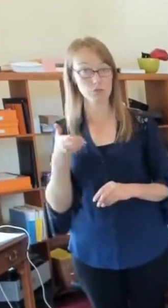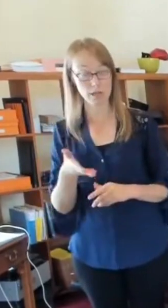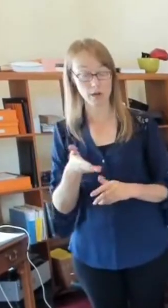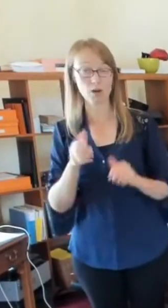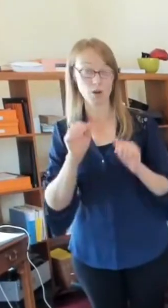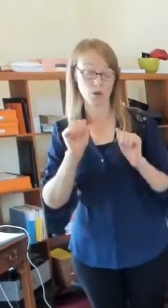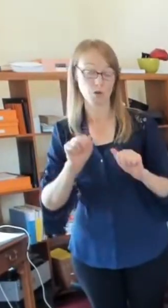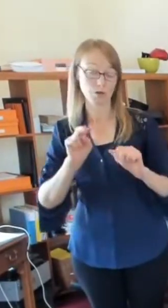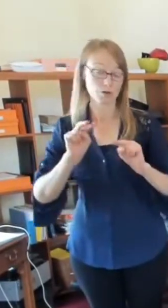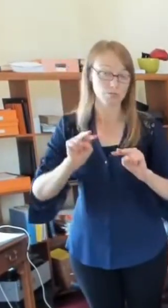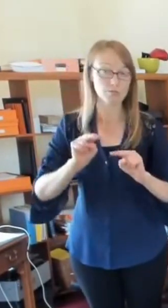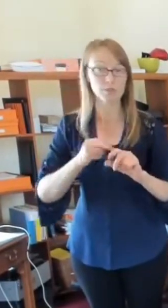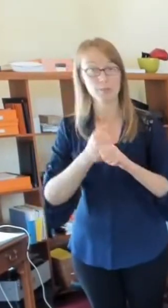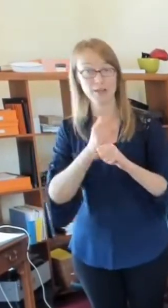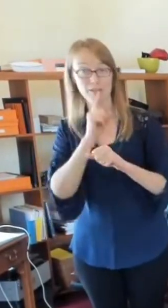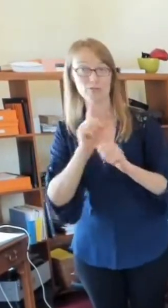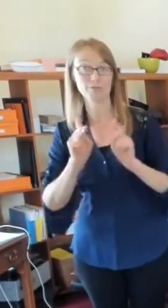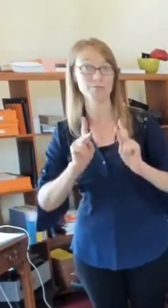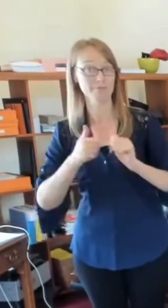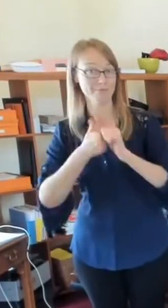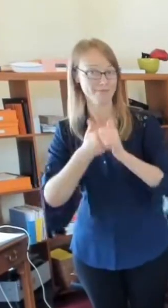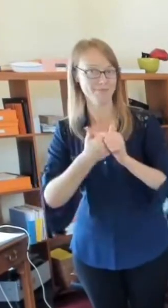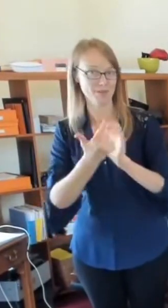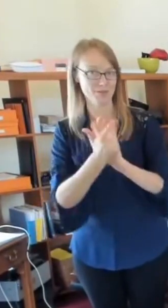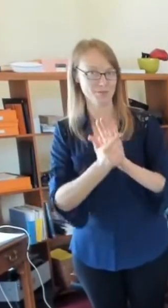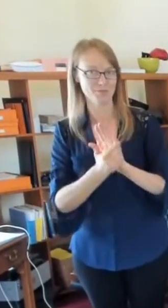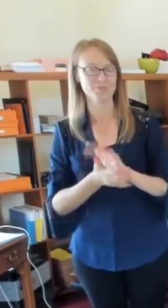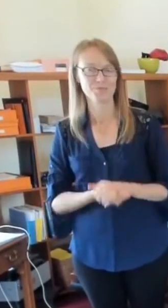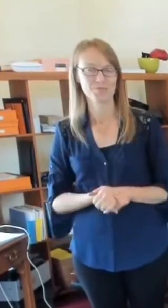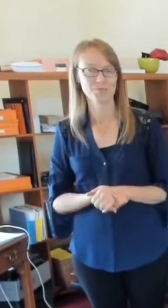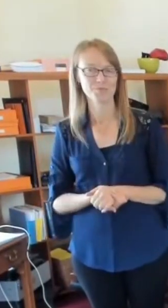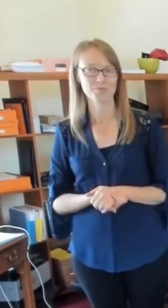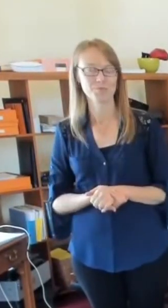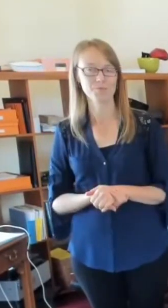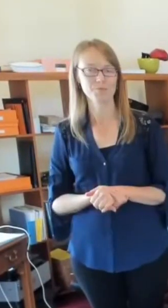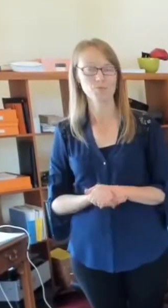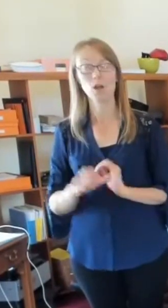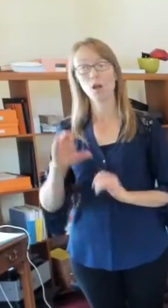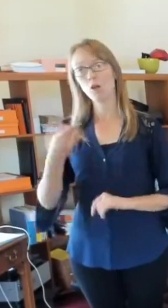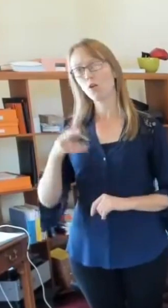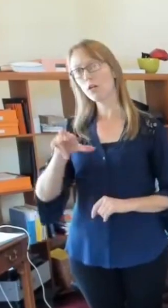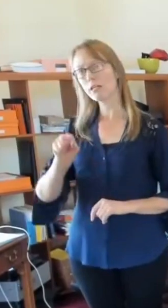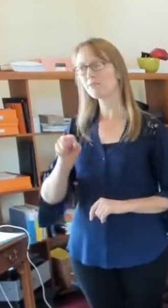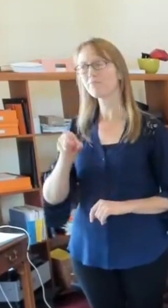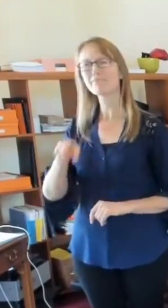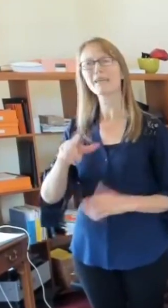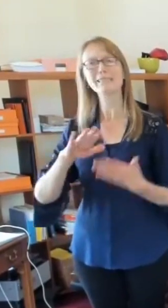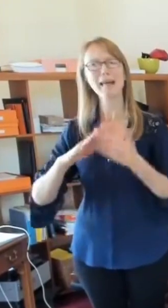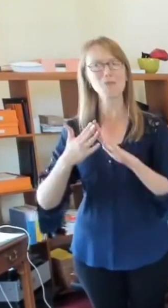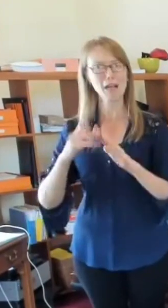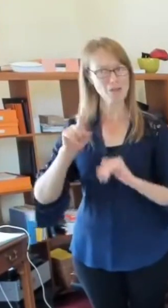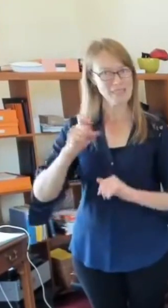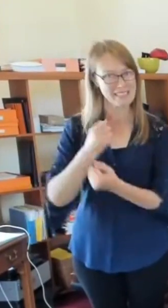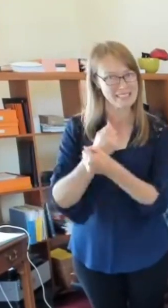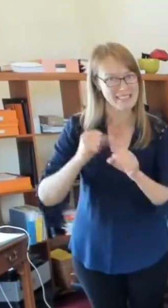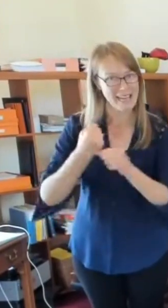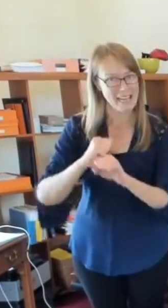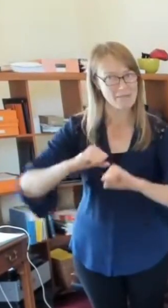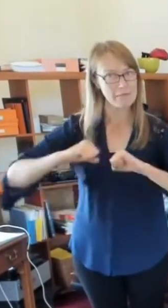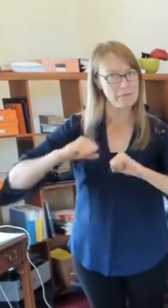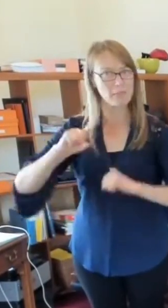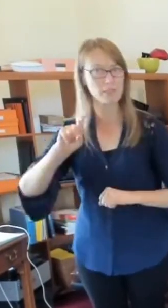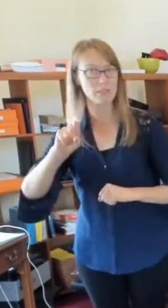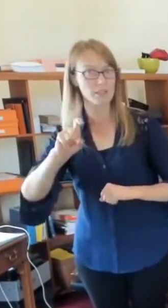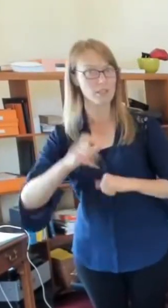side. Question from Chris about downtown safety in general. How safe do you think downtown is, and